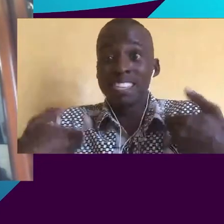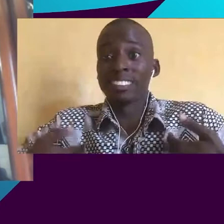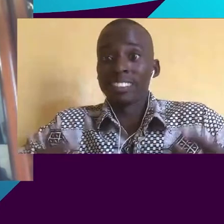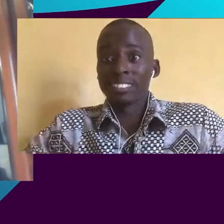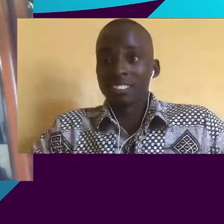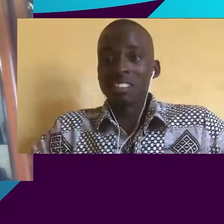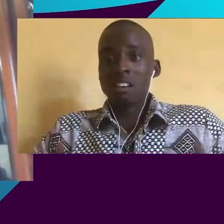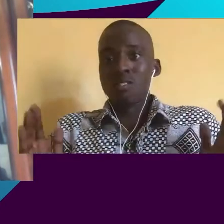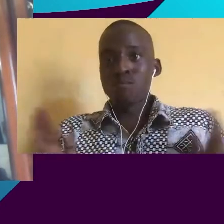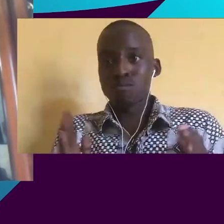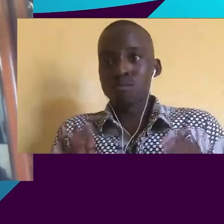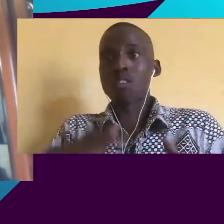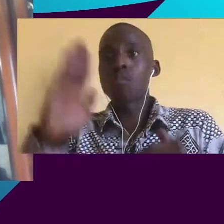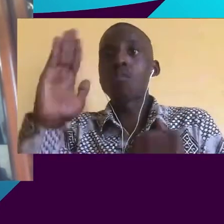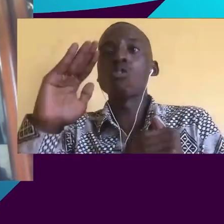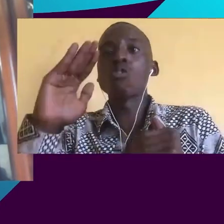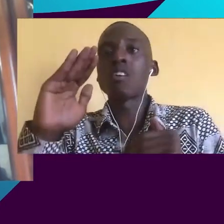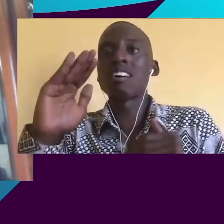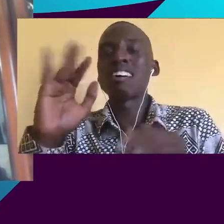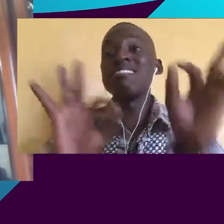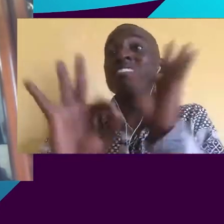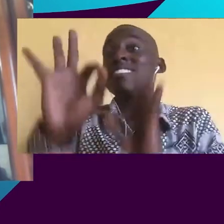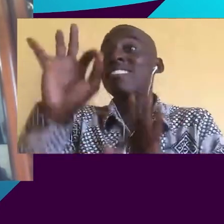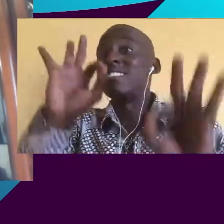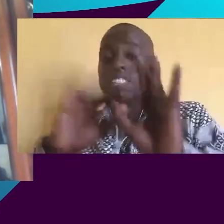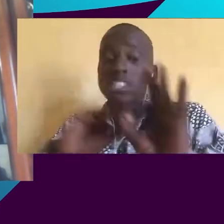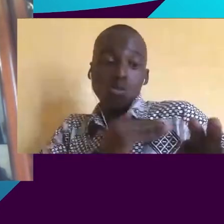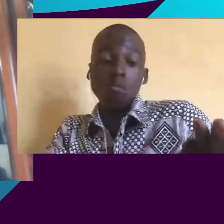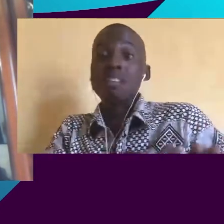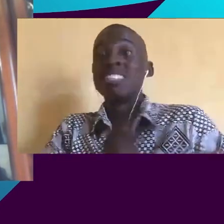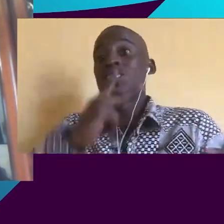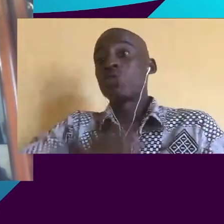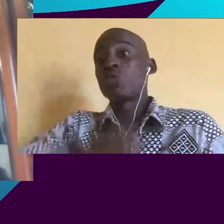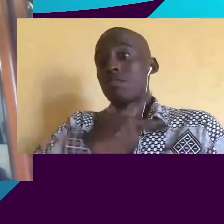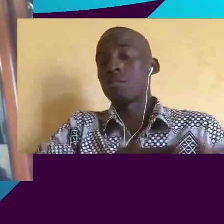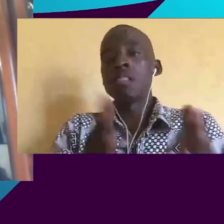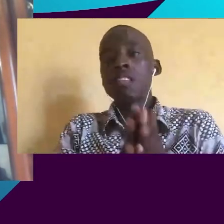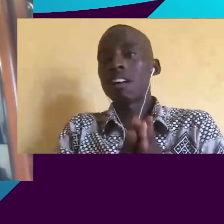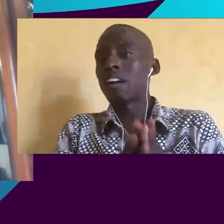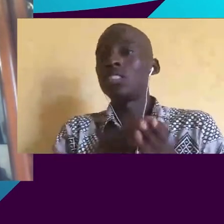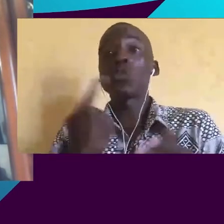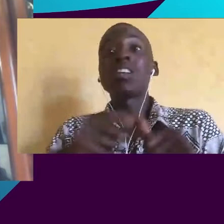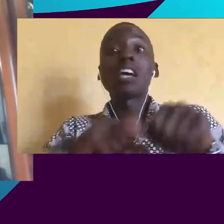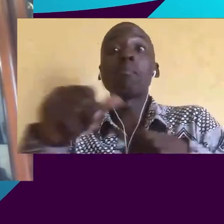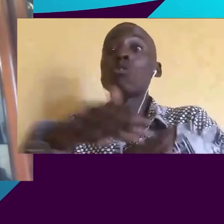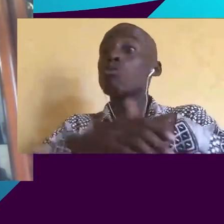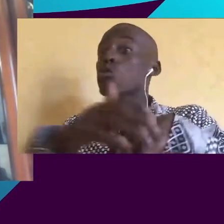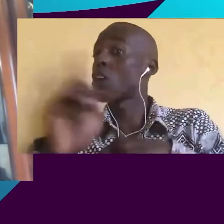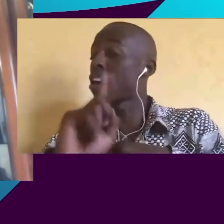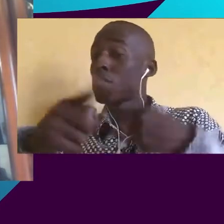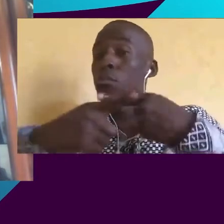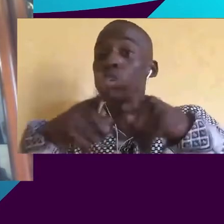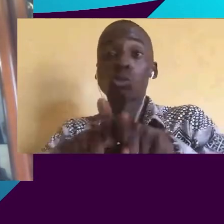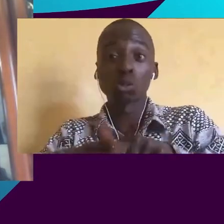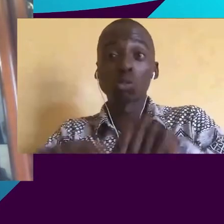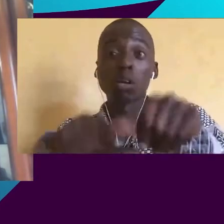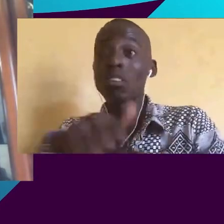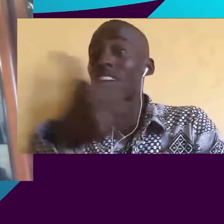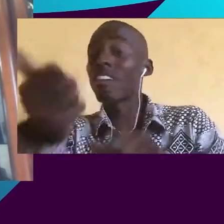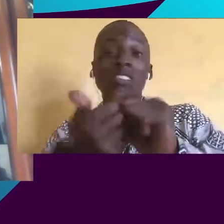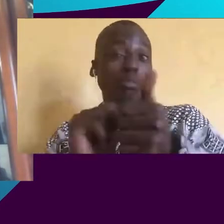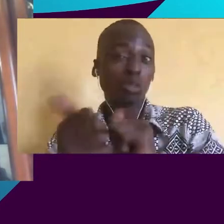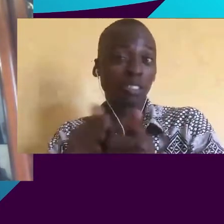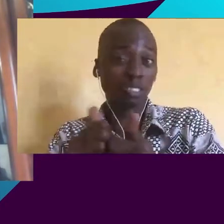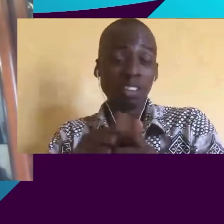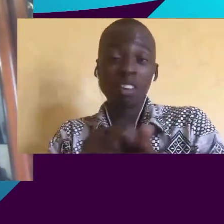of designed into ladies' uniforms. And it's not only about football. It's also actually in other sports. Other sports are even